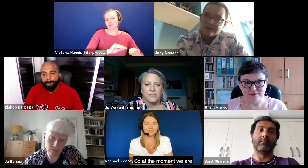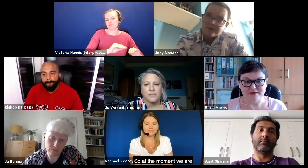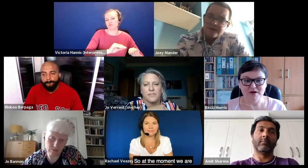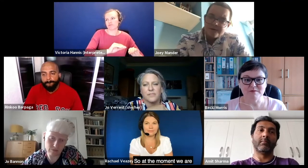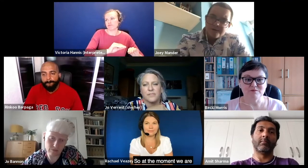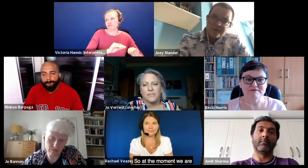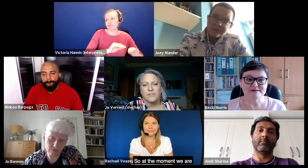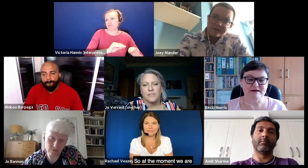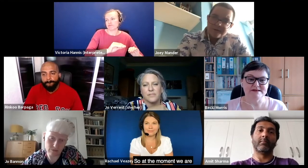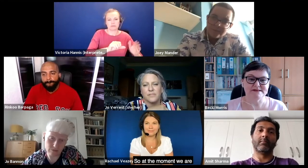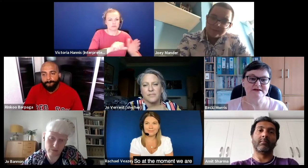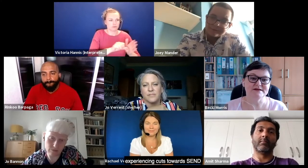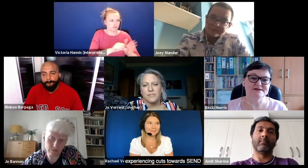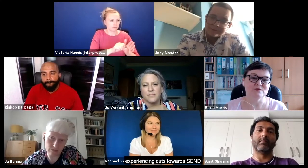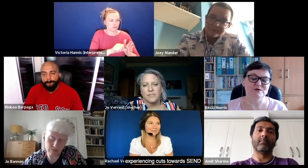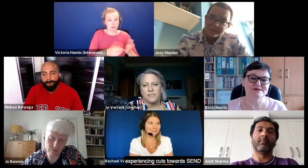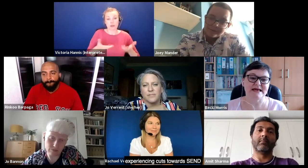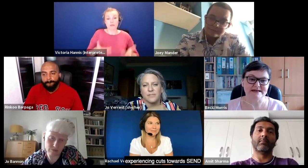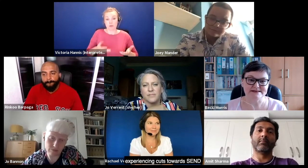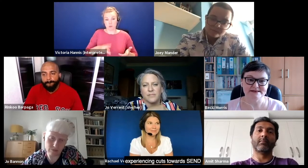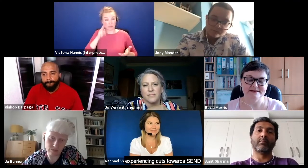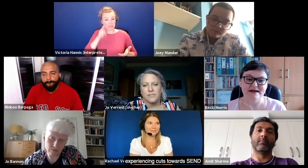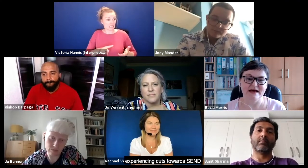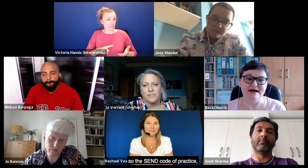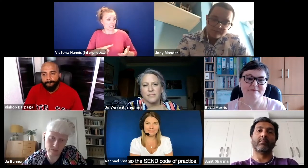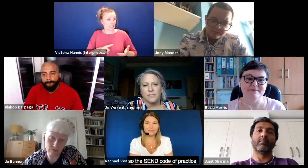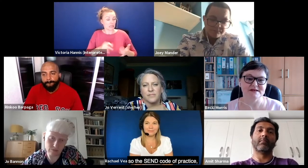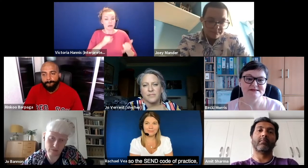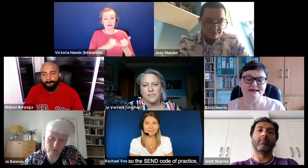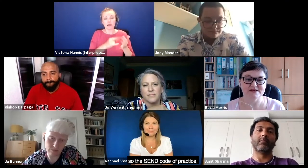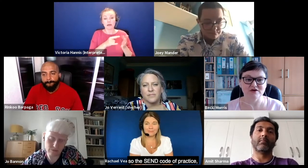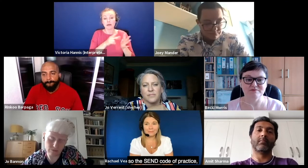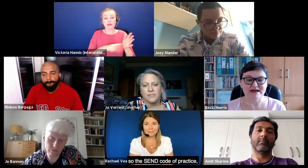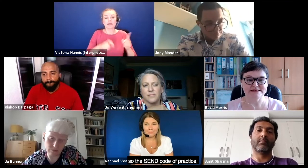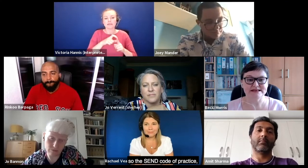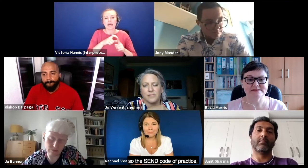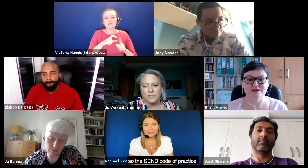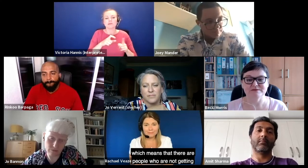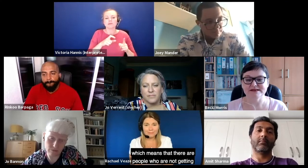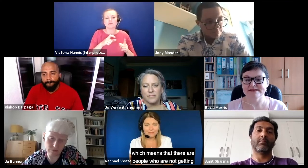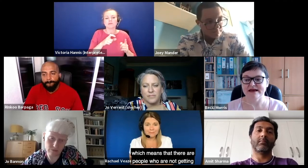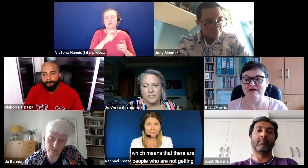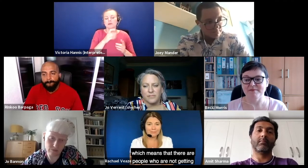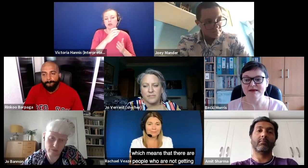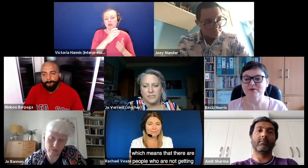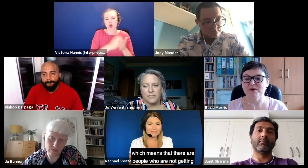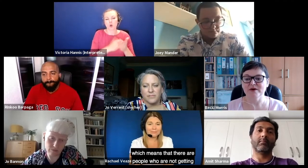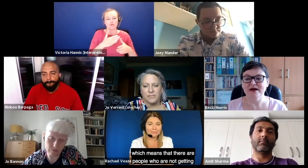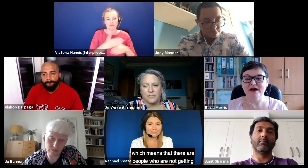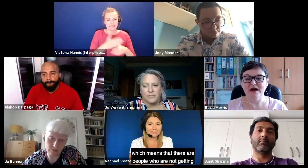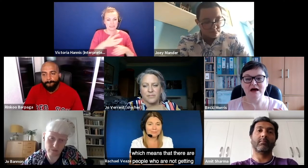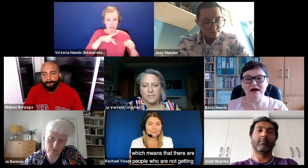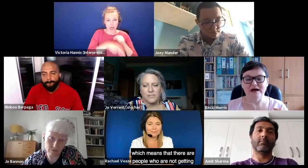difficulties, so at the moment we're experiencing cuts towards SEND, so the SEND code of practice, which means that there are